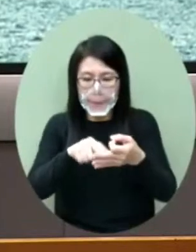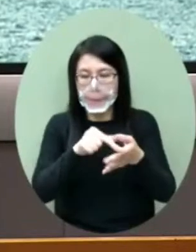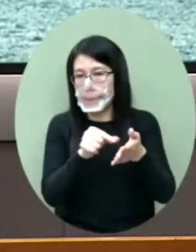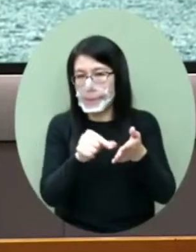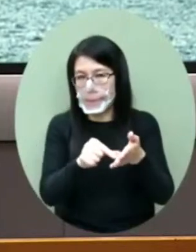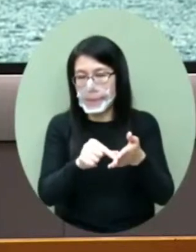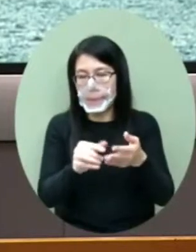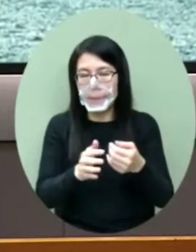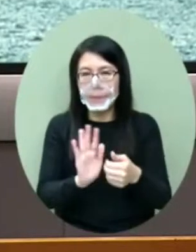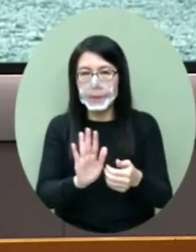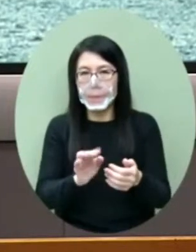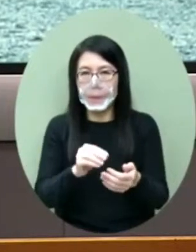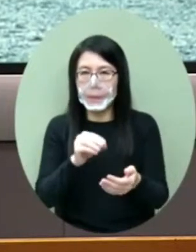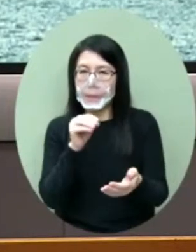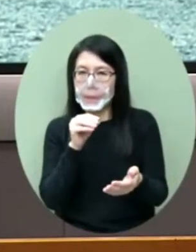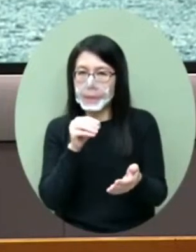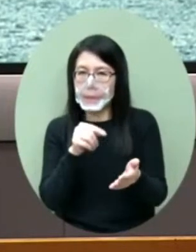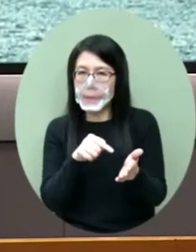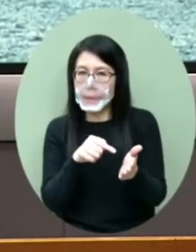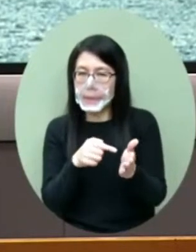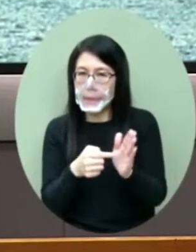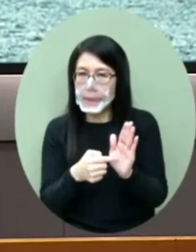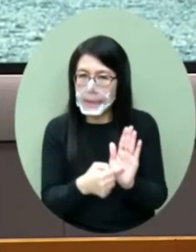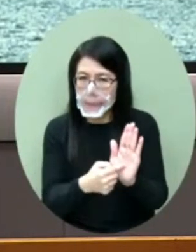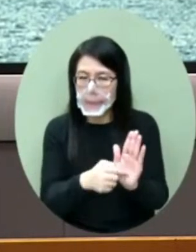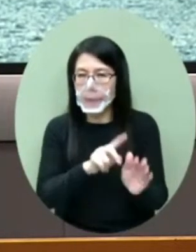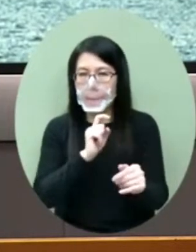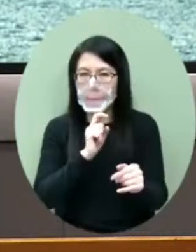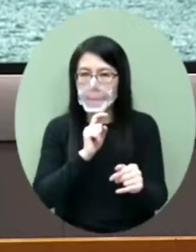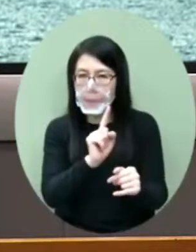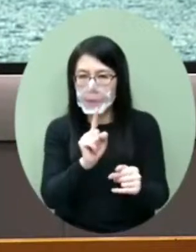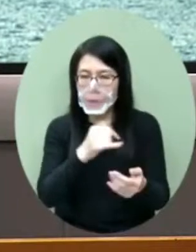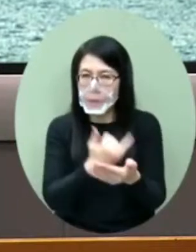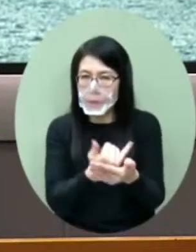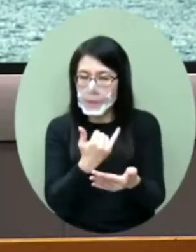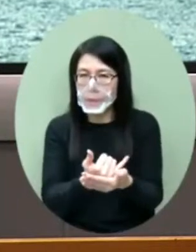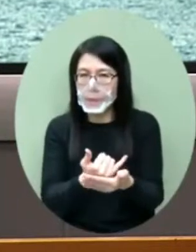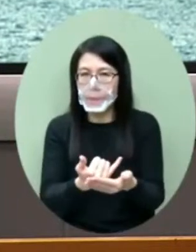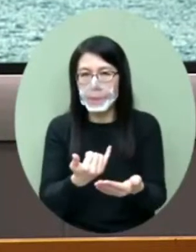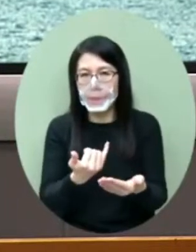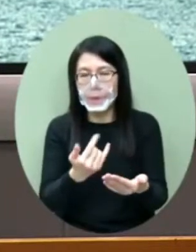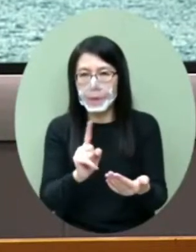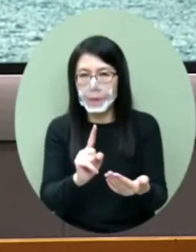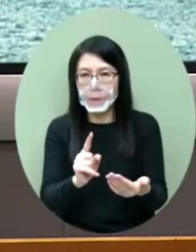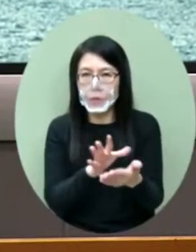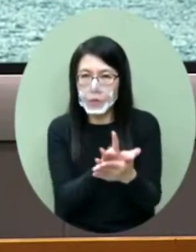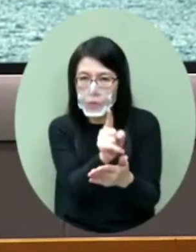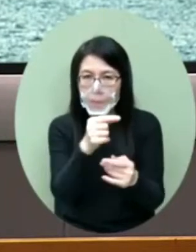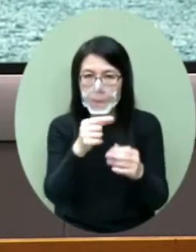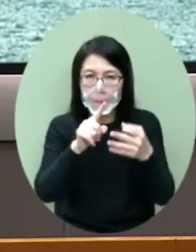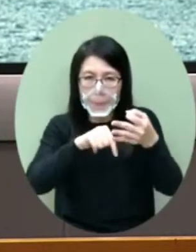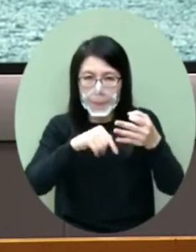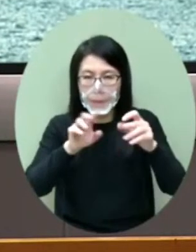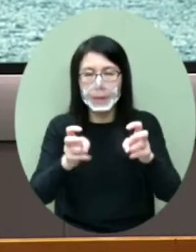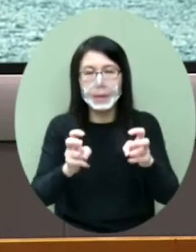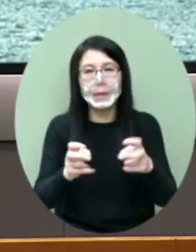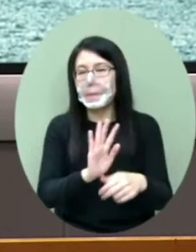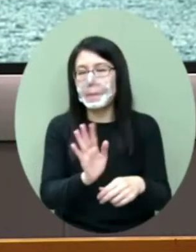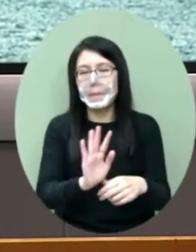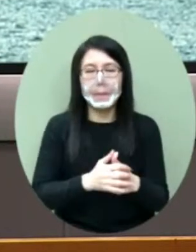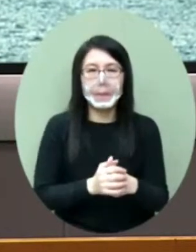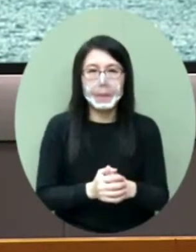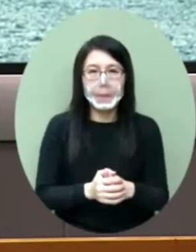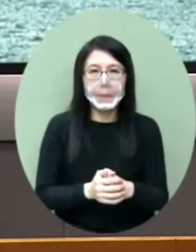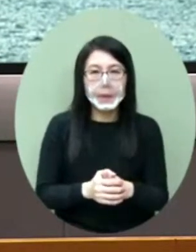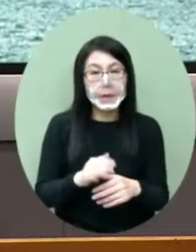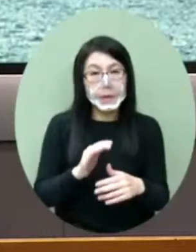well, death rate itself is a very common name. It doesn't have a special connotation referring to a certain